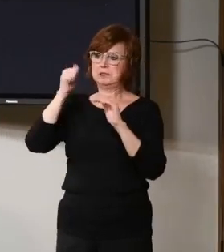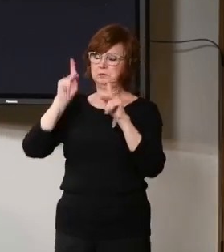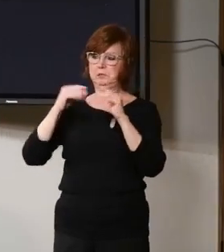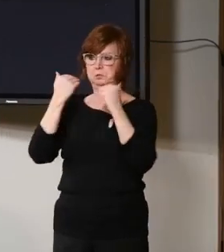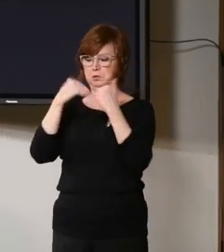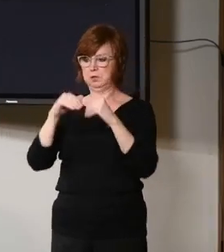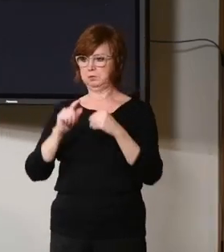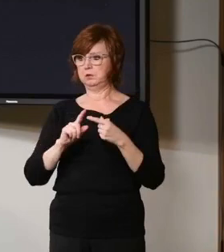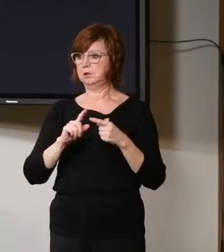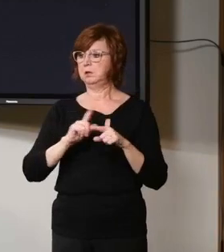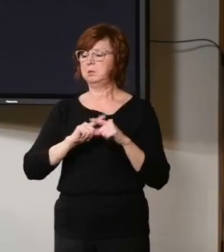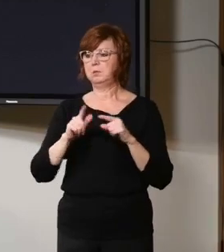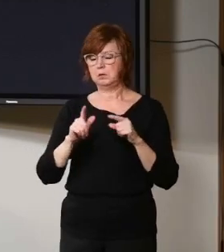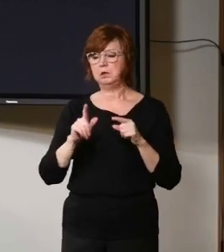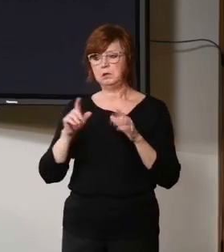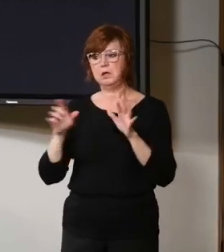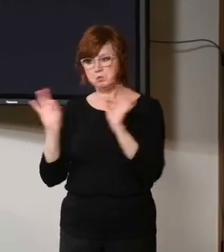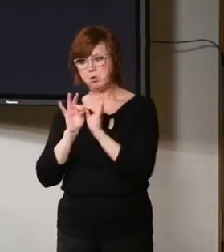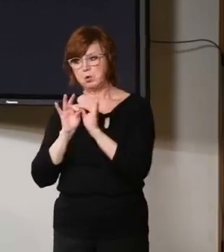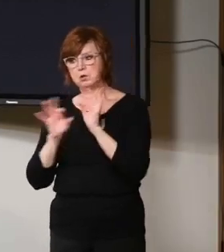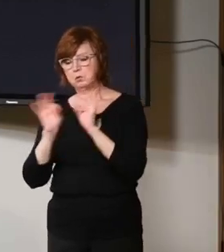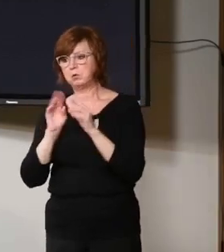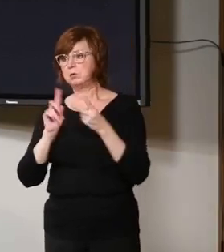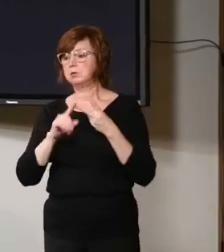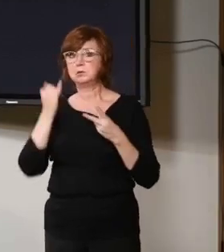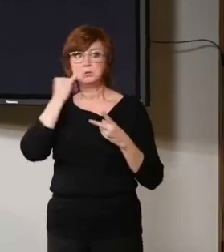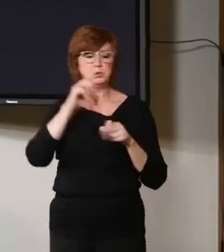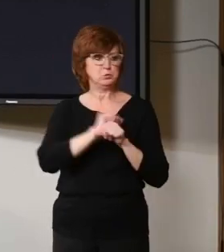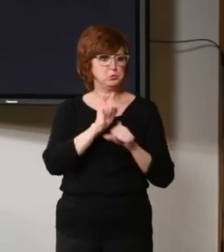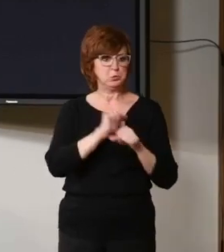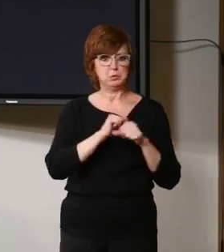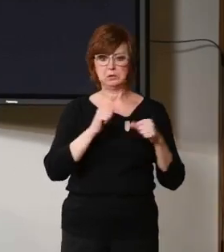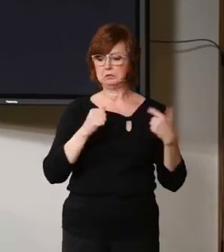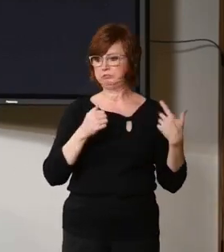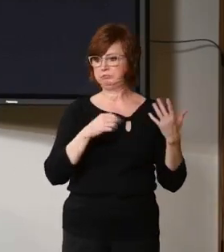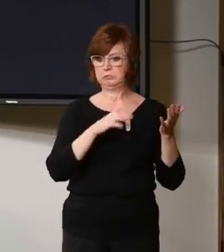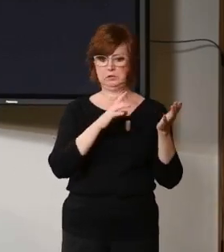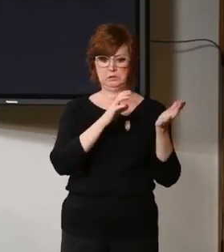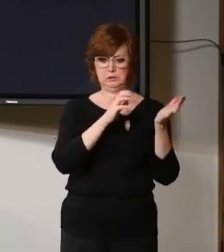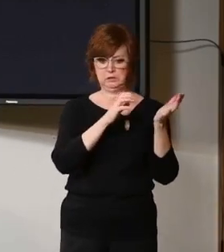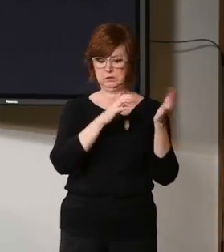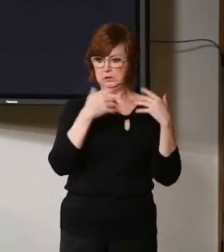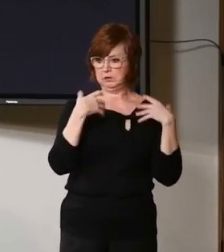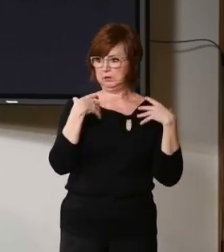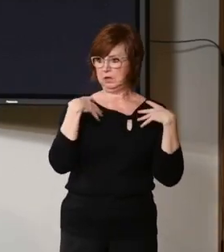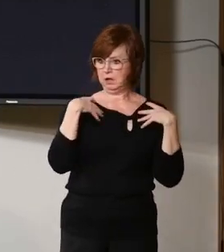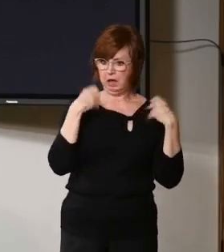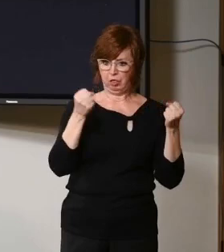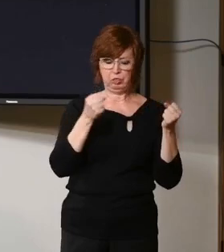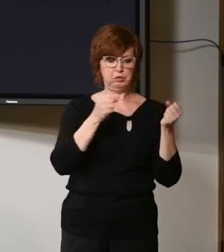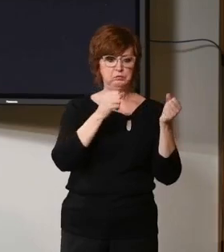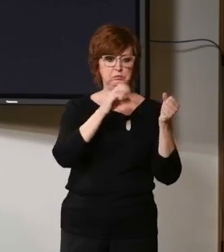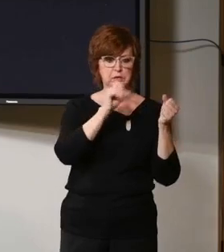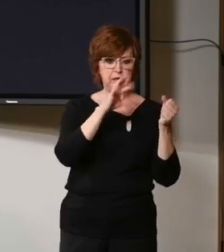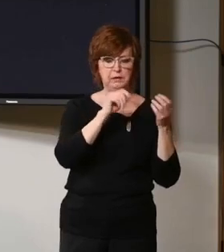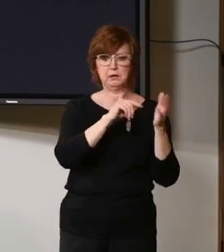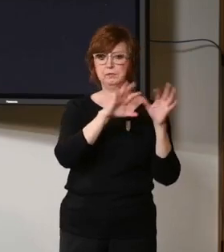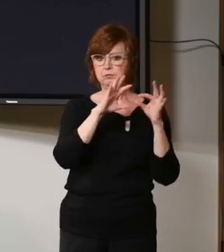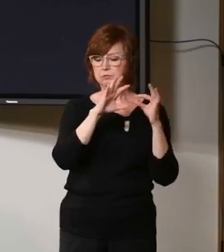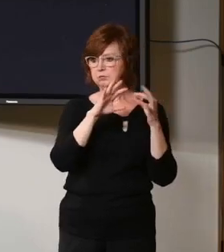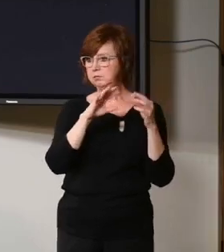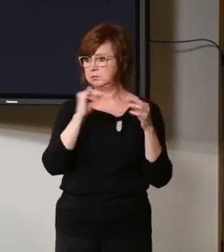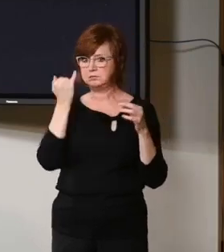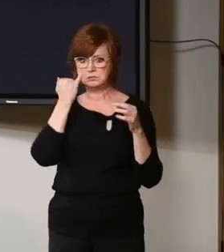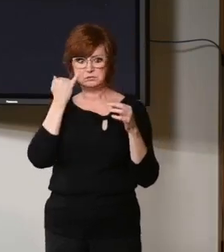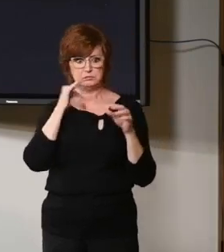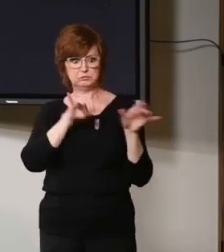worker, healthcare, other sectors, there is a recommendation that you do not eat as a large group.